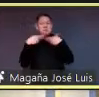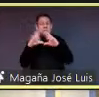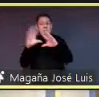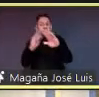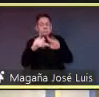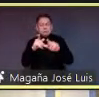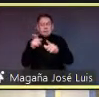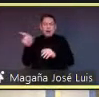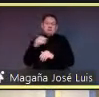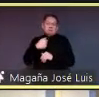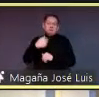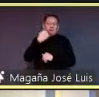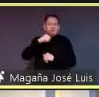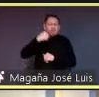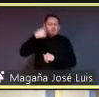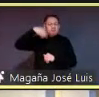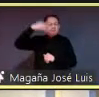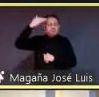teaching,